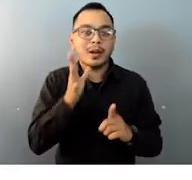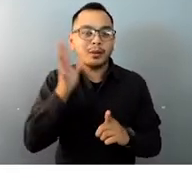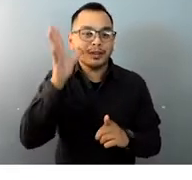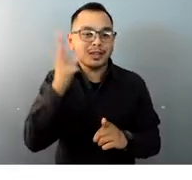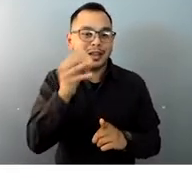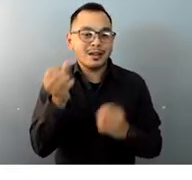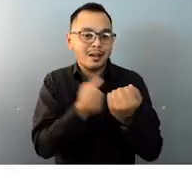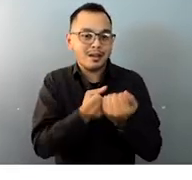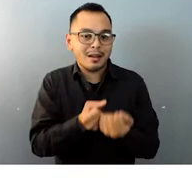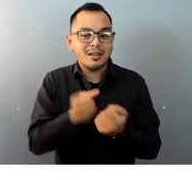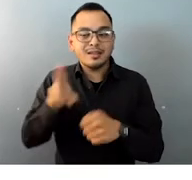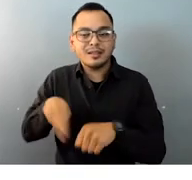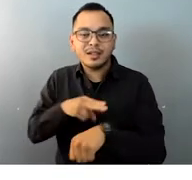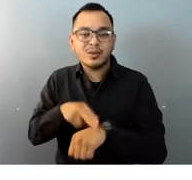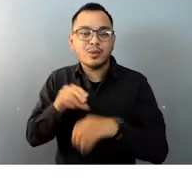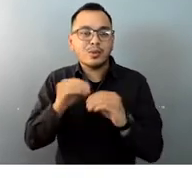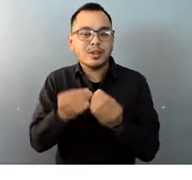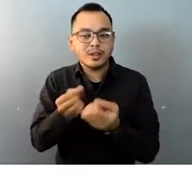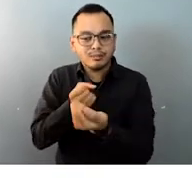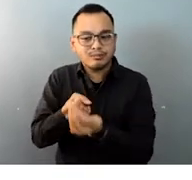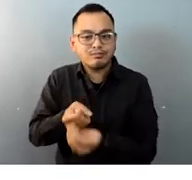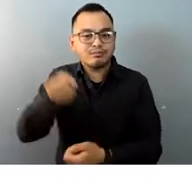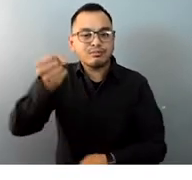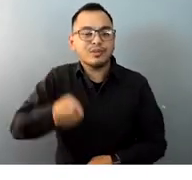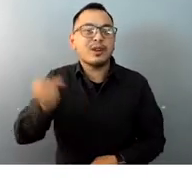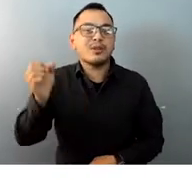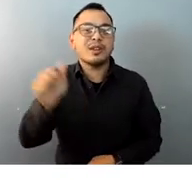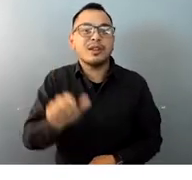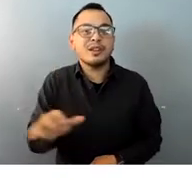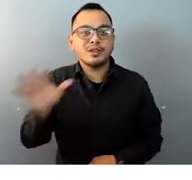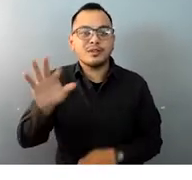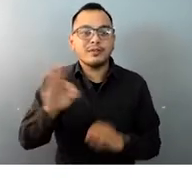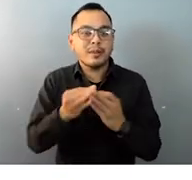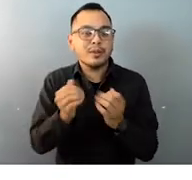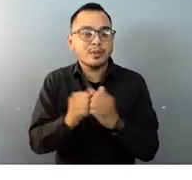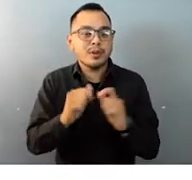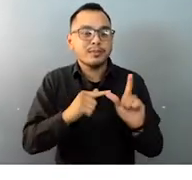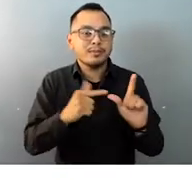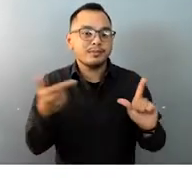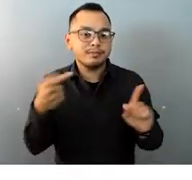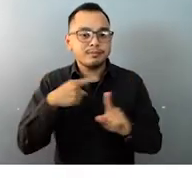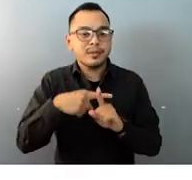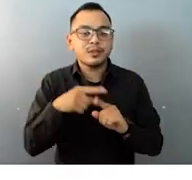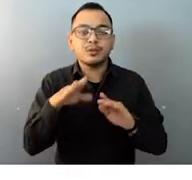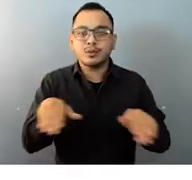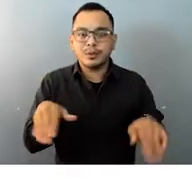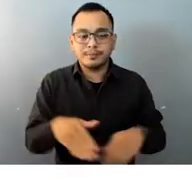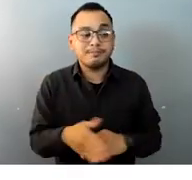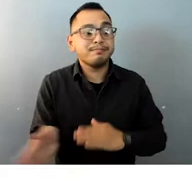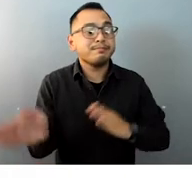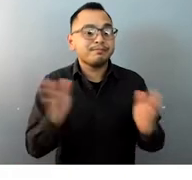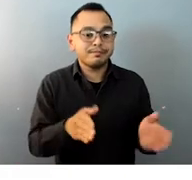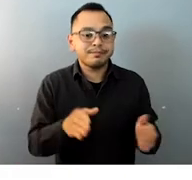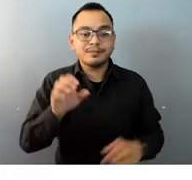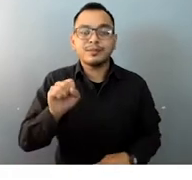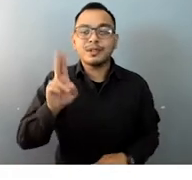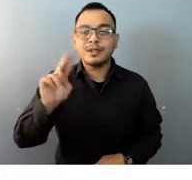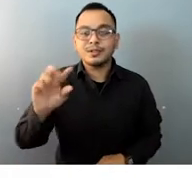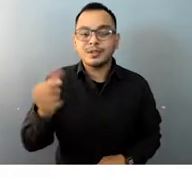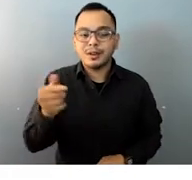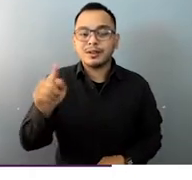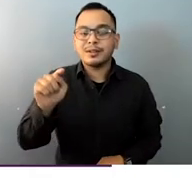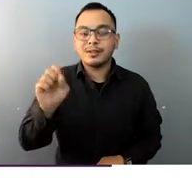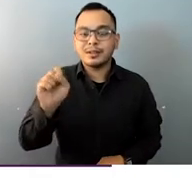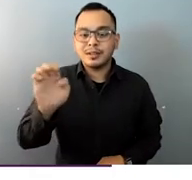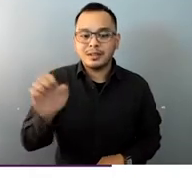Rainbow Parents and Allies, a national organization that supports South Asian families with LGBTQ plus children. And also